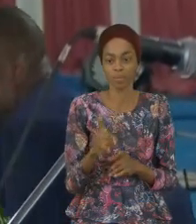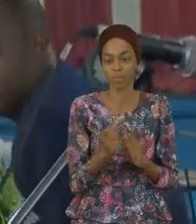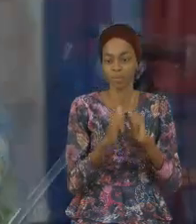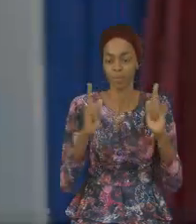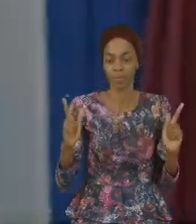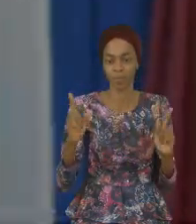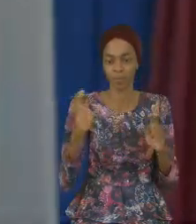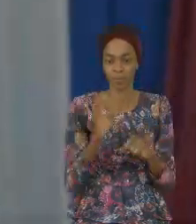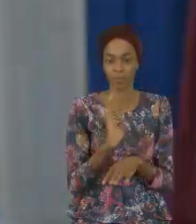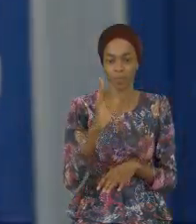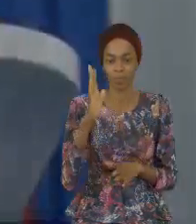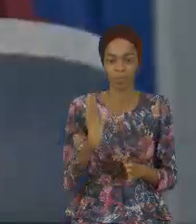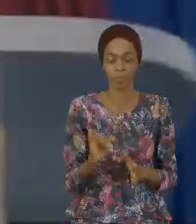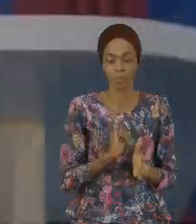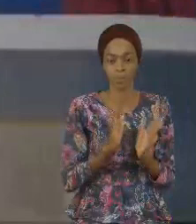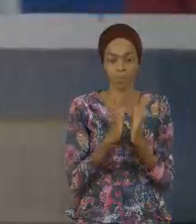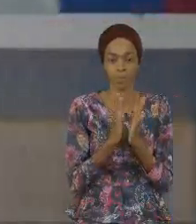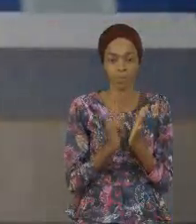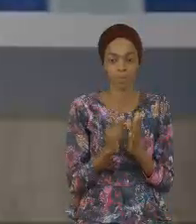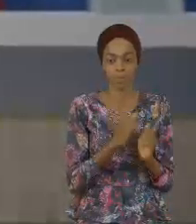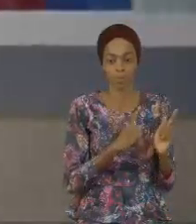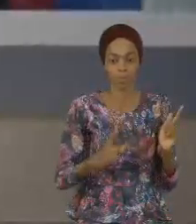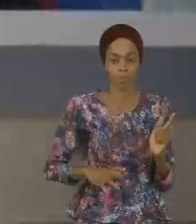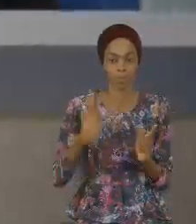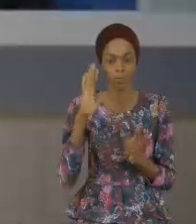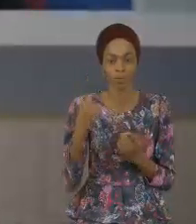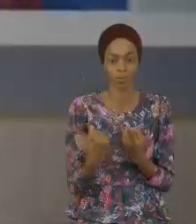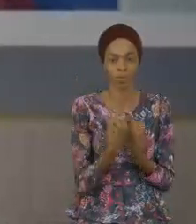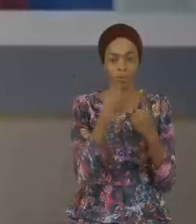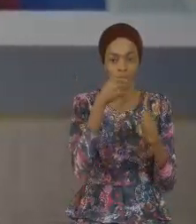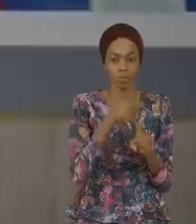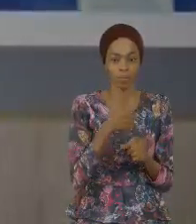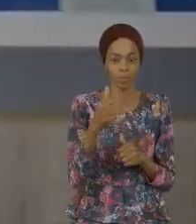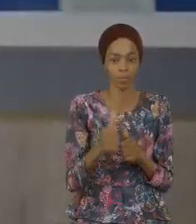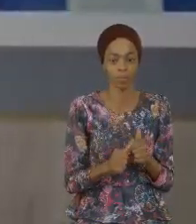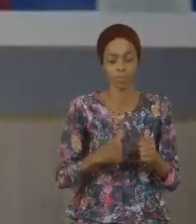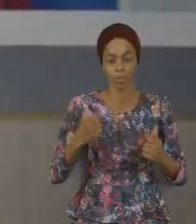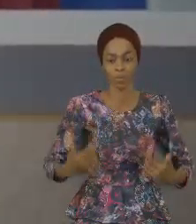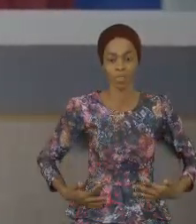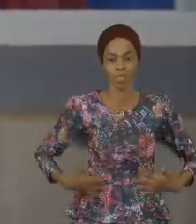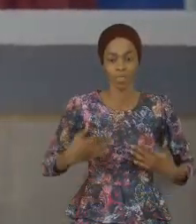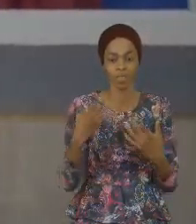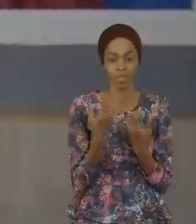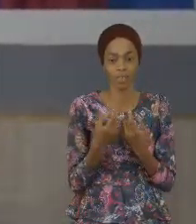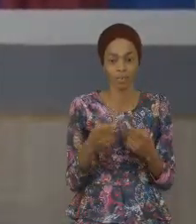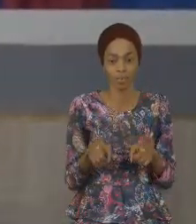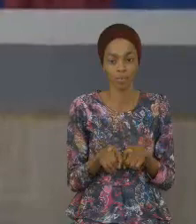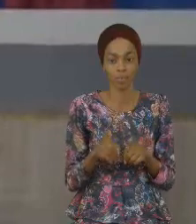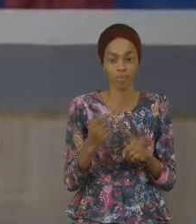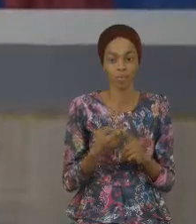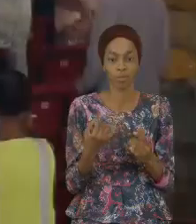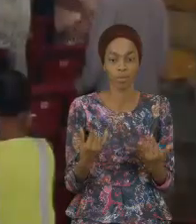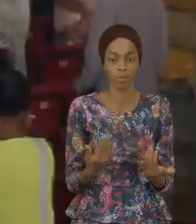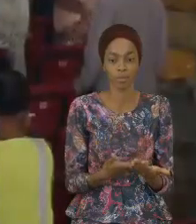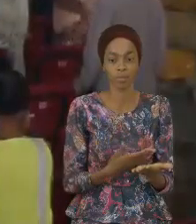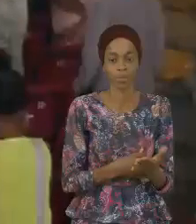pray that the word will impact every life, even from this morning, in